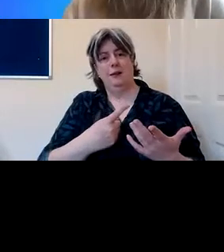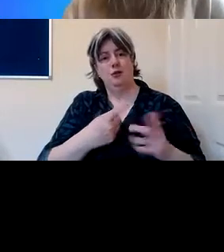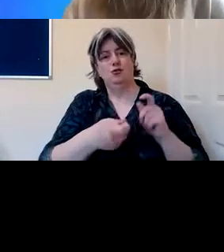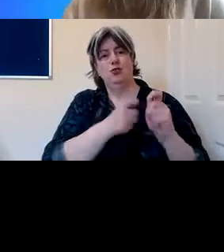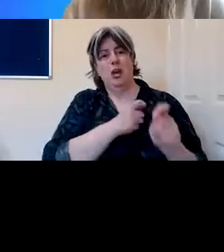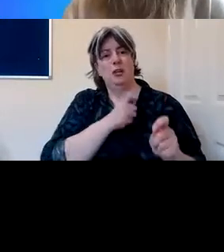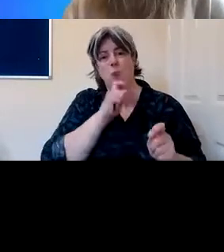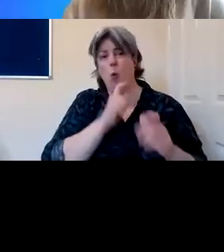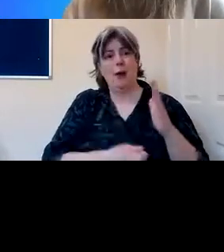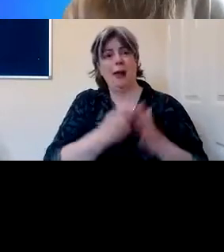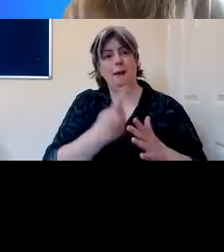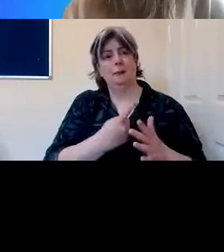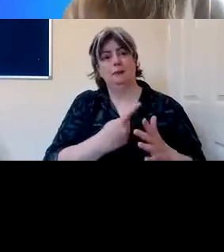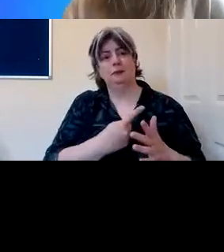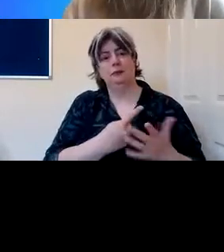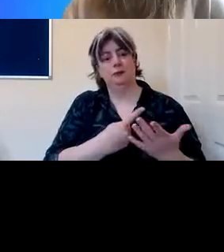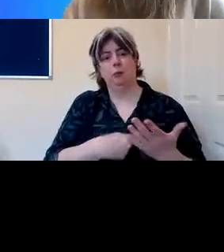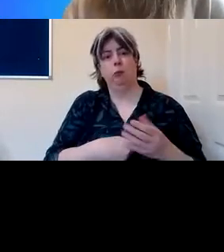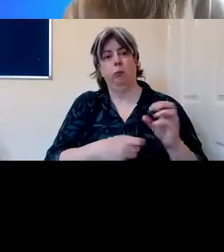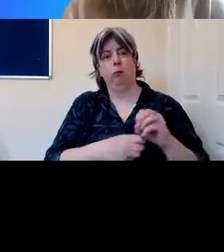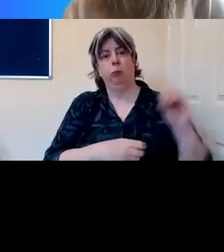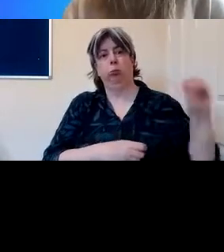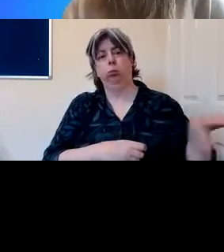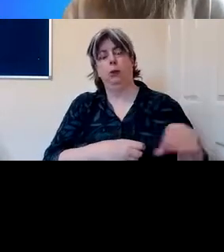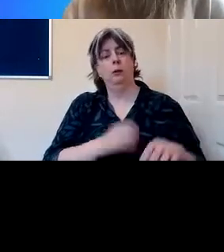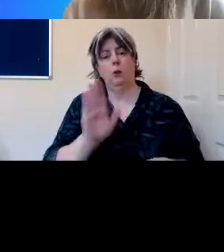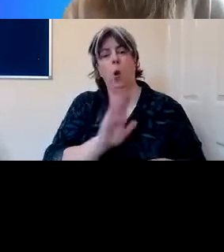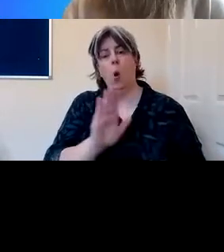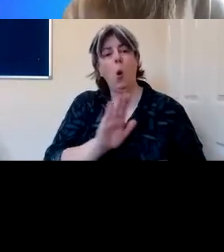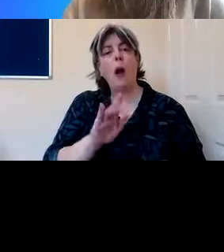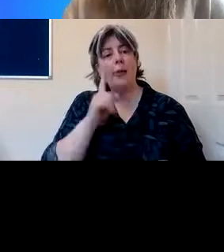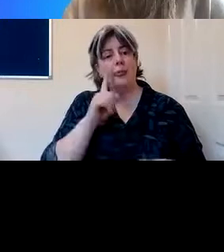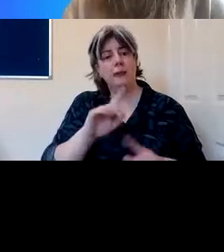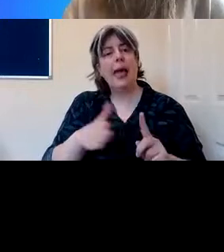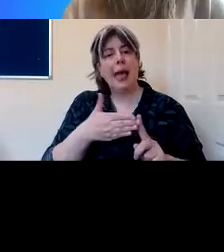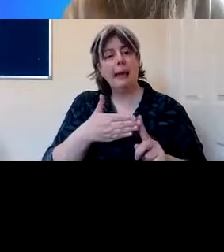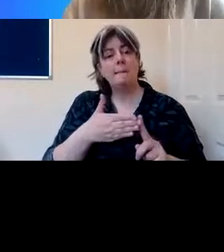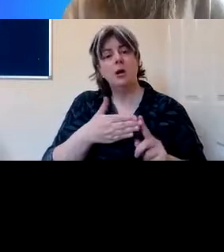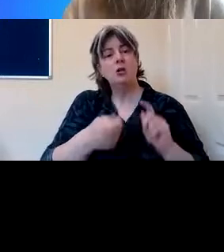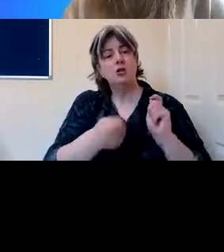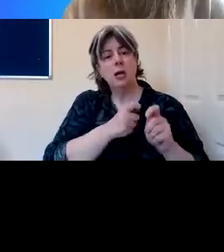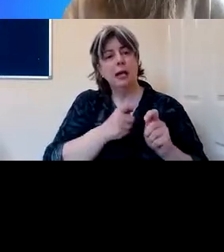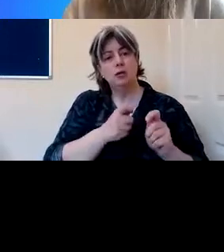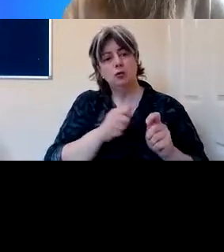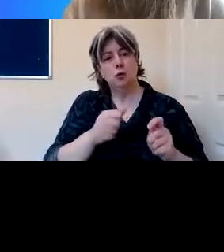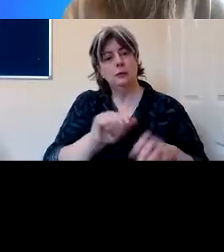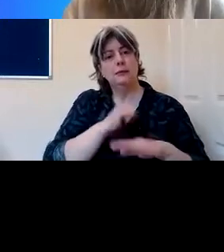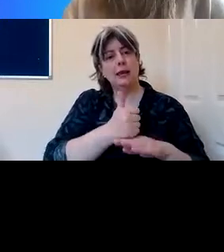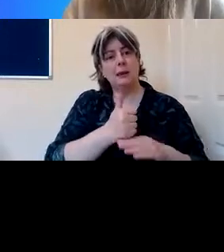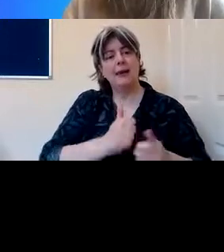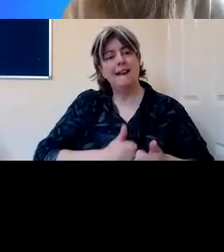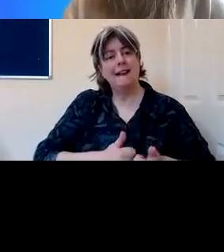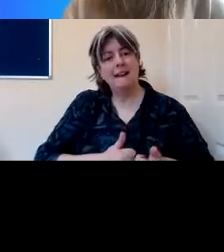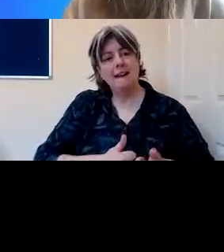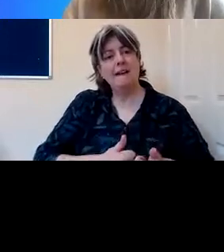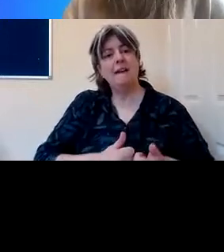delivered effectively and in a way that takes into account the huge pressures that COVID has put on the system and on the